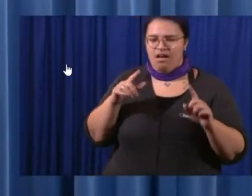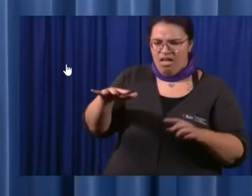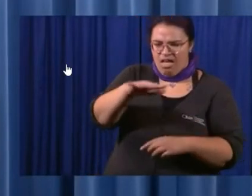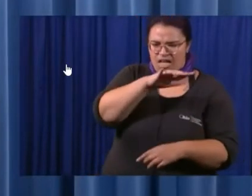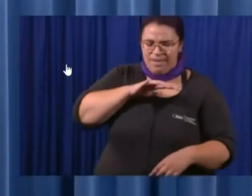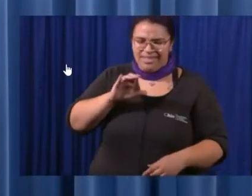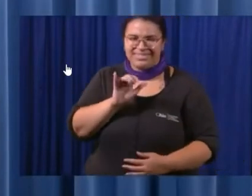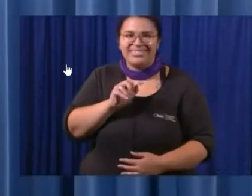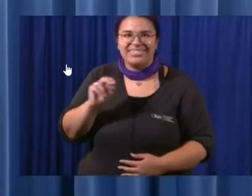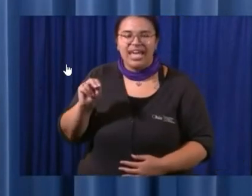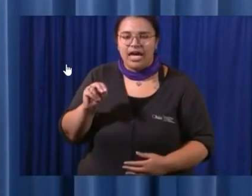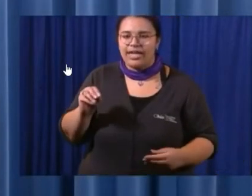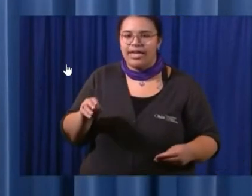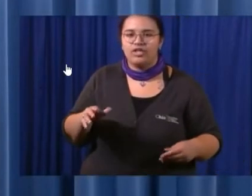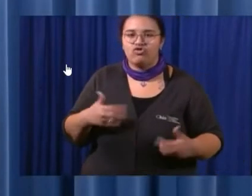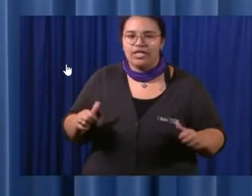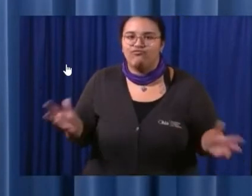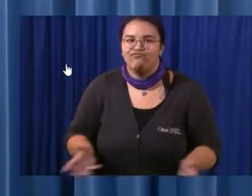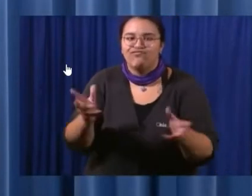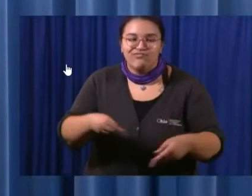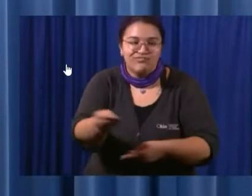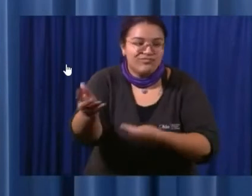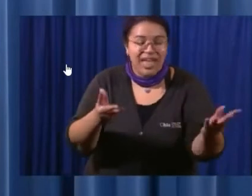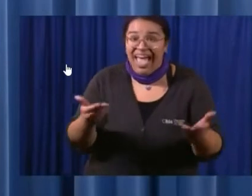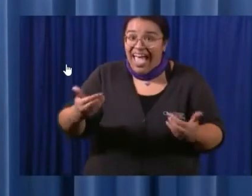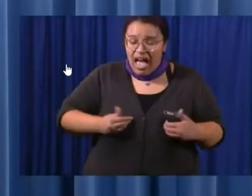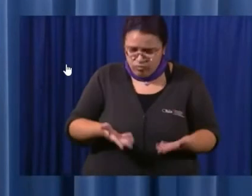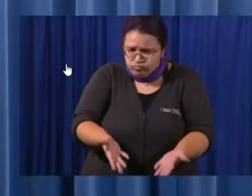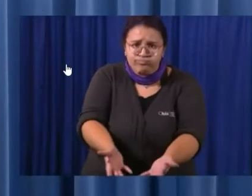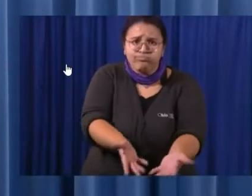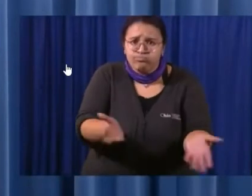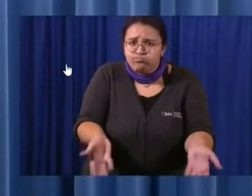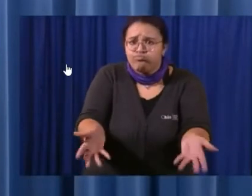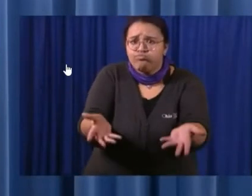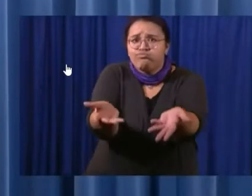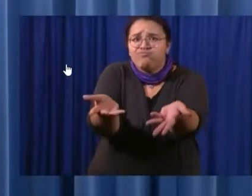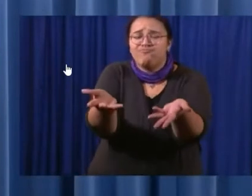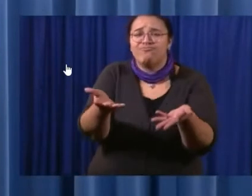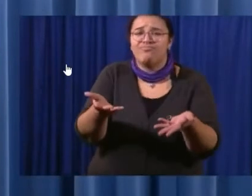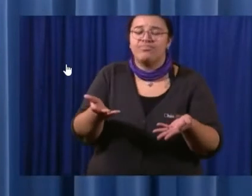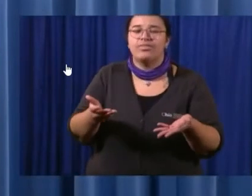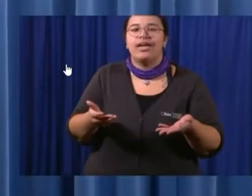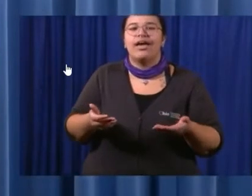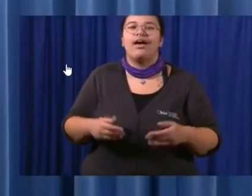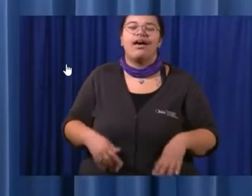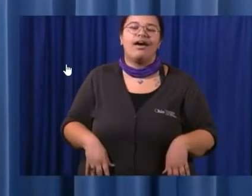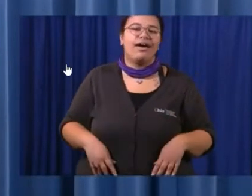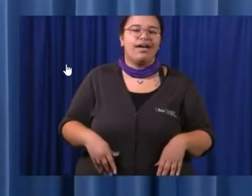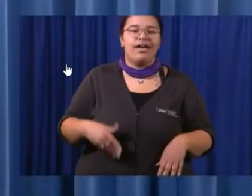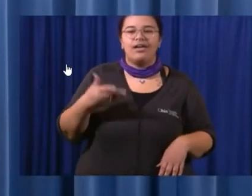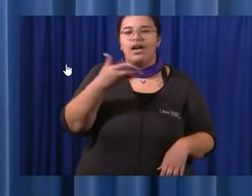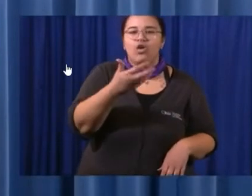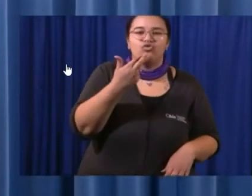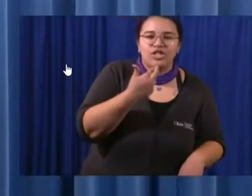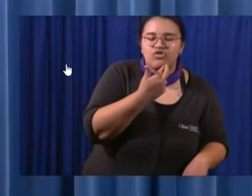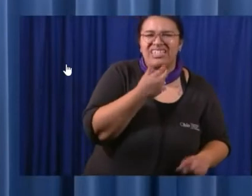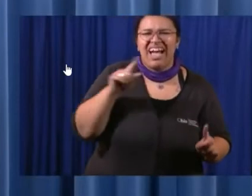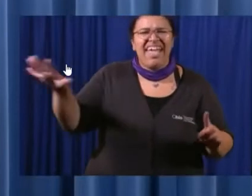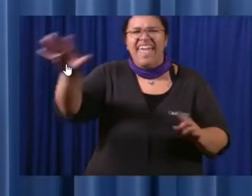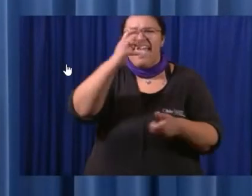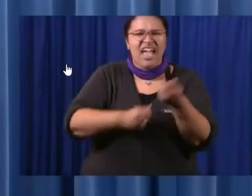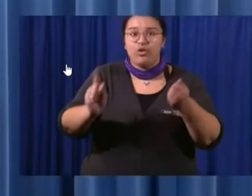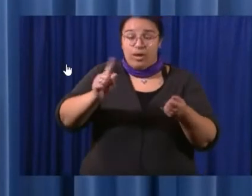Cincinnati to get people to wear masks, to make them available outside of restaurants, outside of places. This is